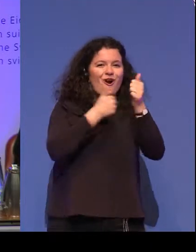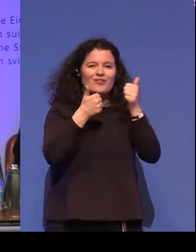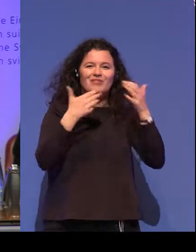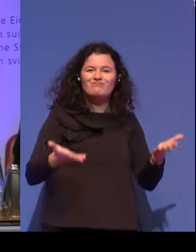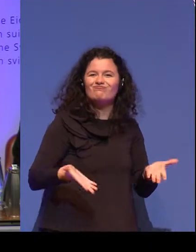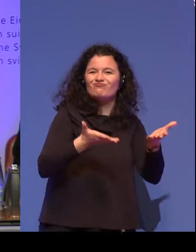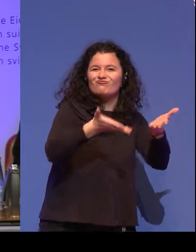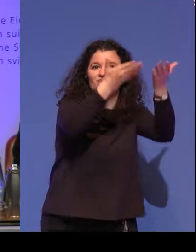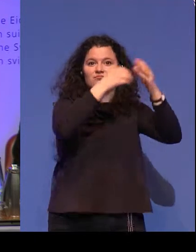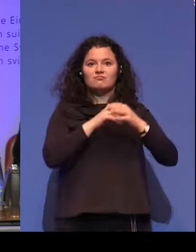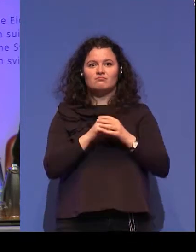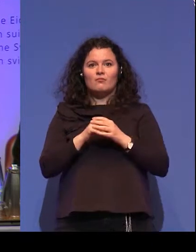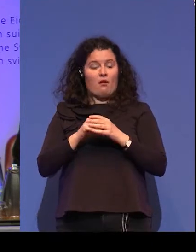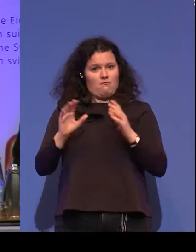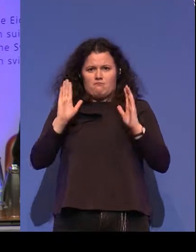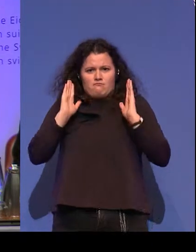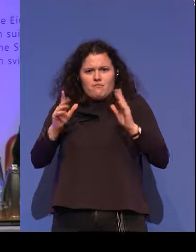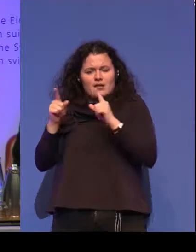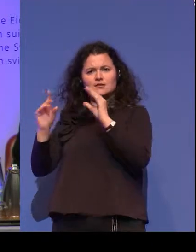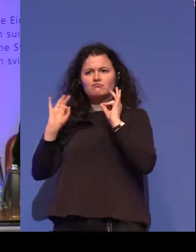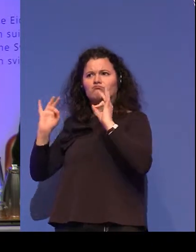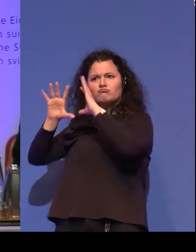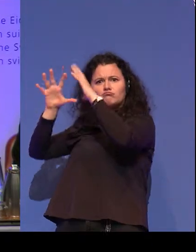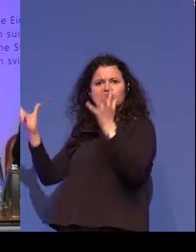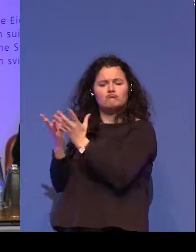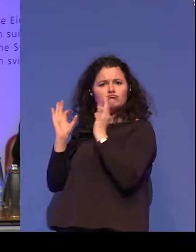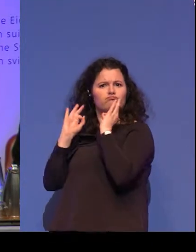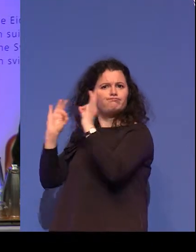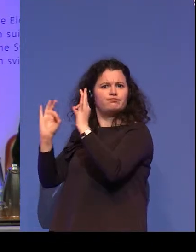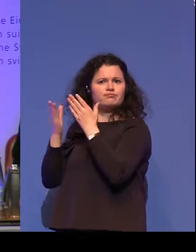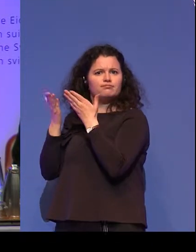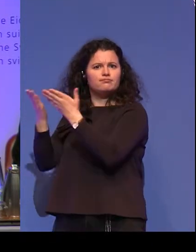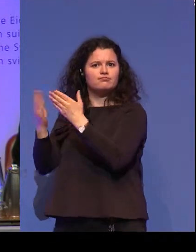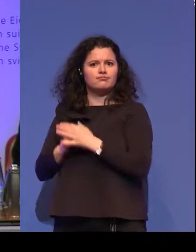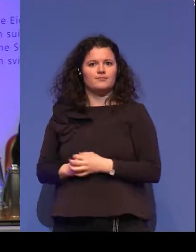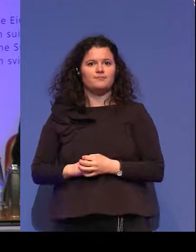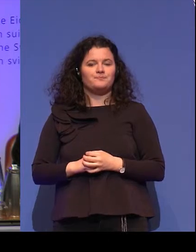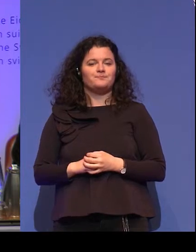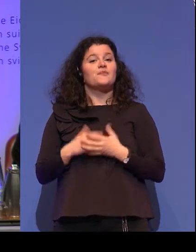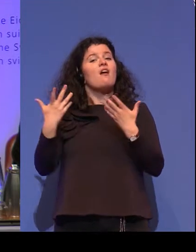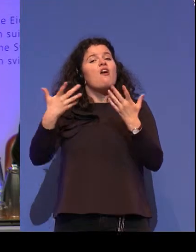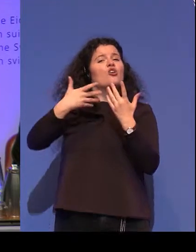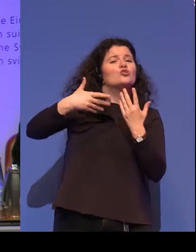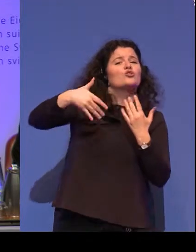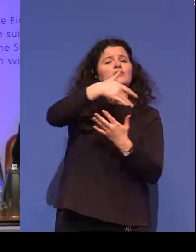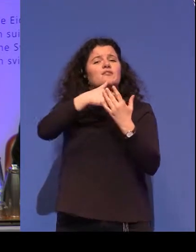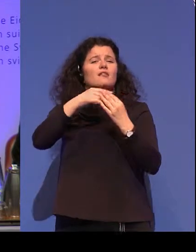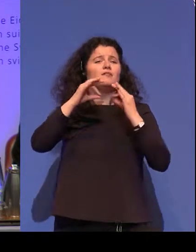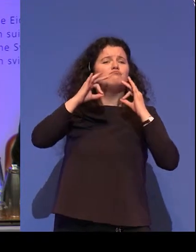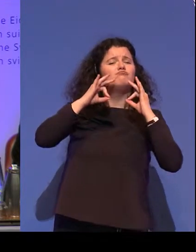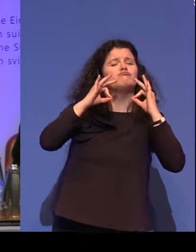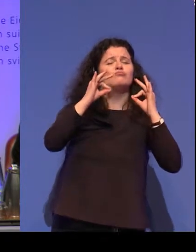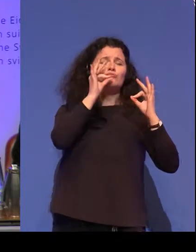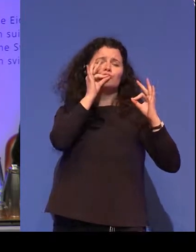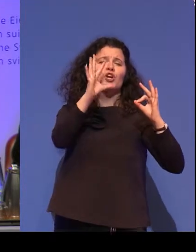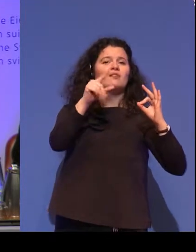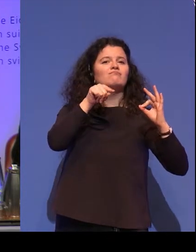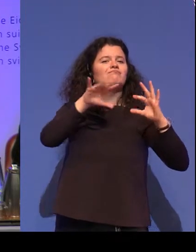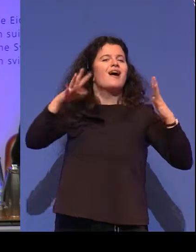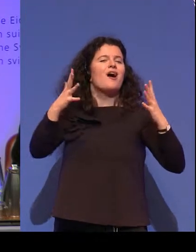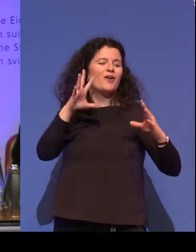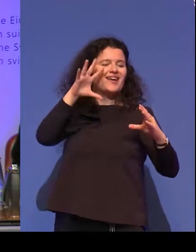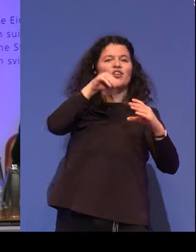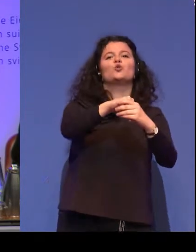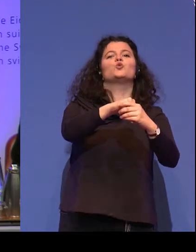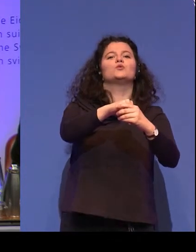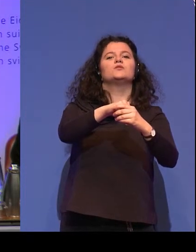Which brings me to my second point, which is healthy societies need to be inclusive and resilient. And this,